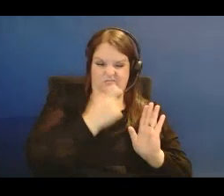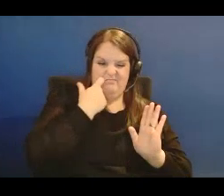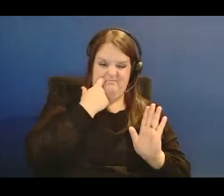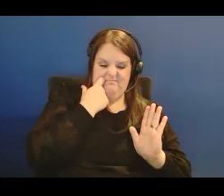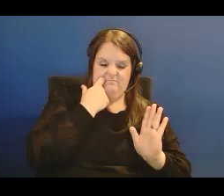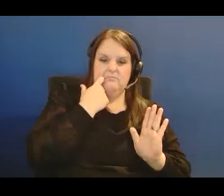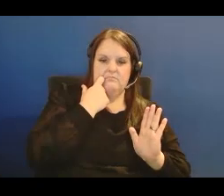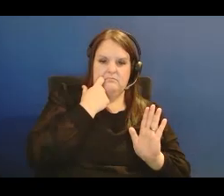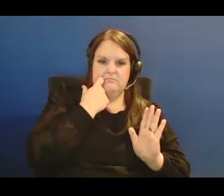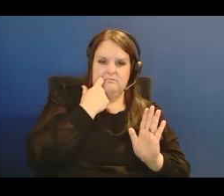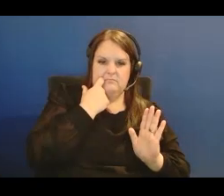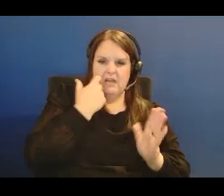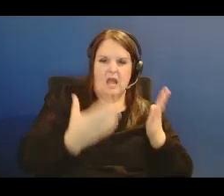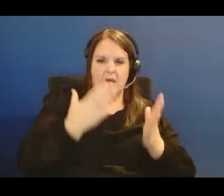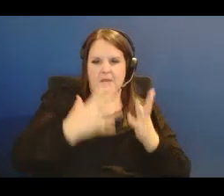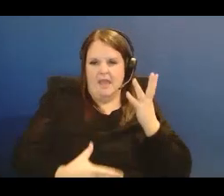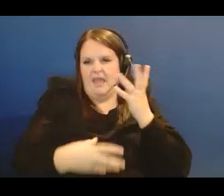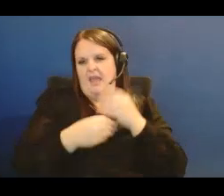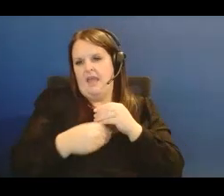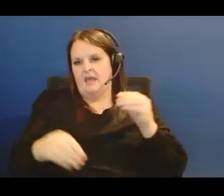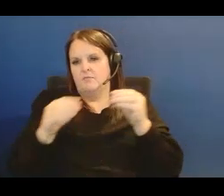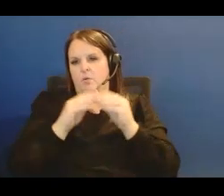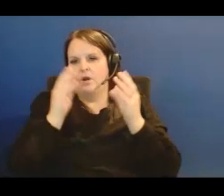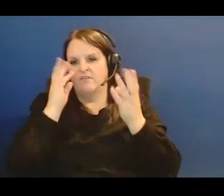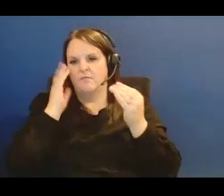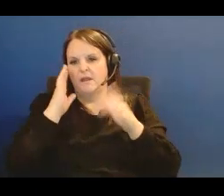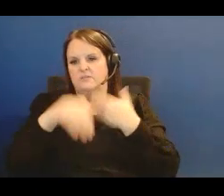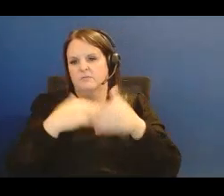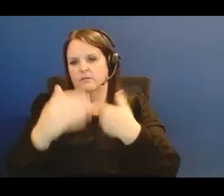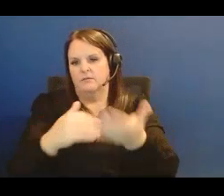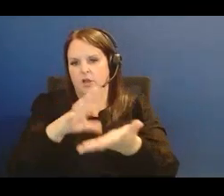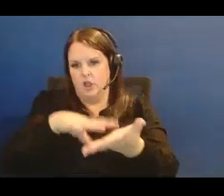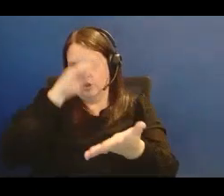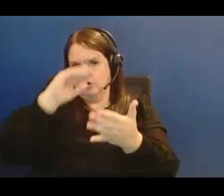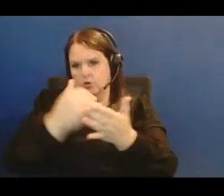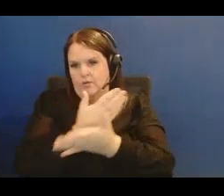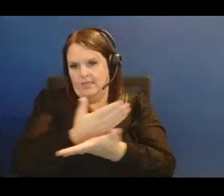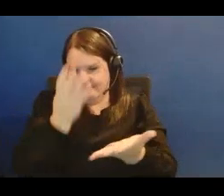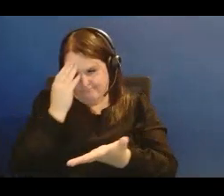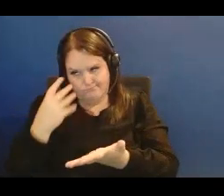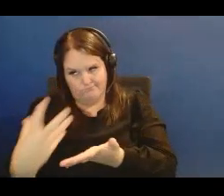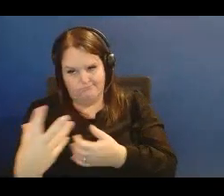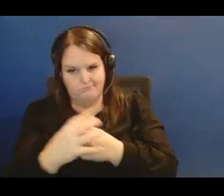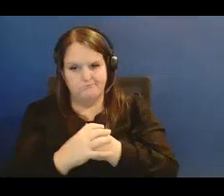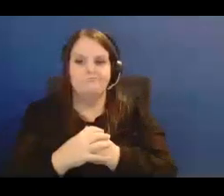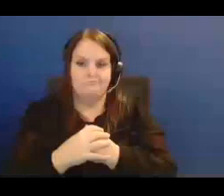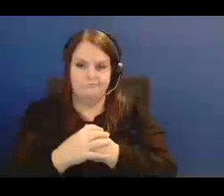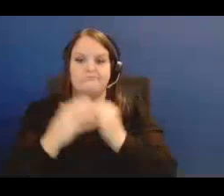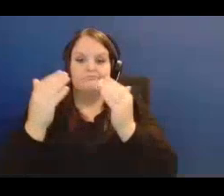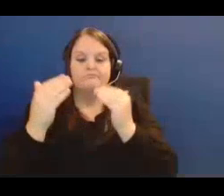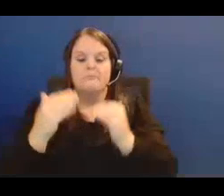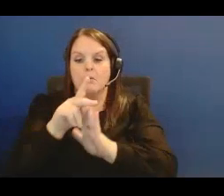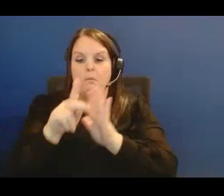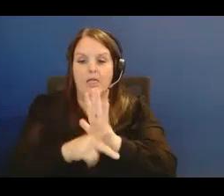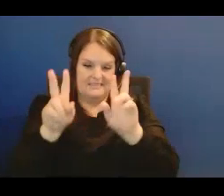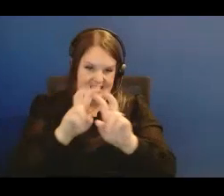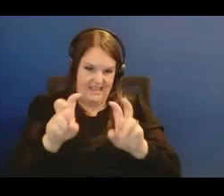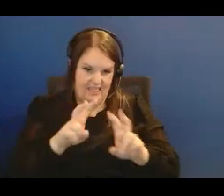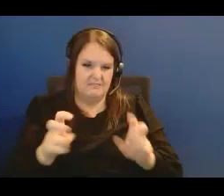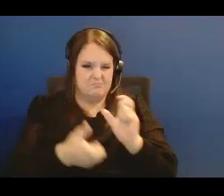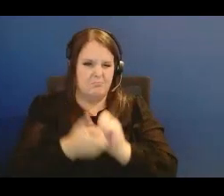I may or may not be adding additional information as I learn new things though. Then there's policy analysis, which is